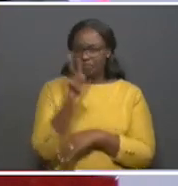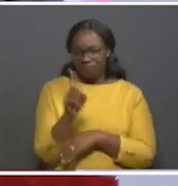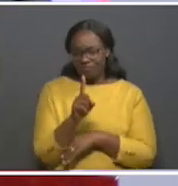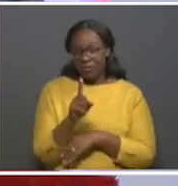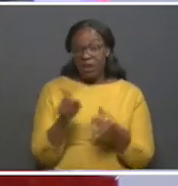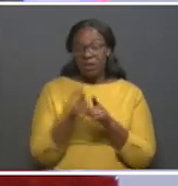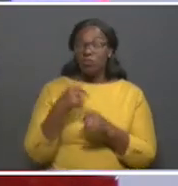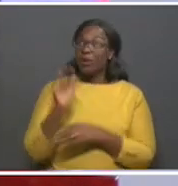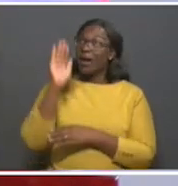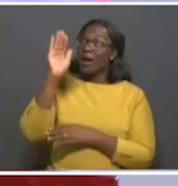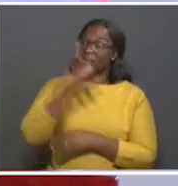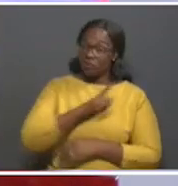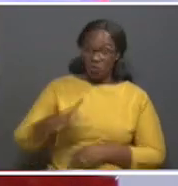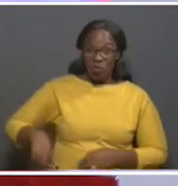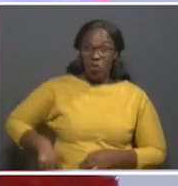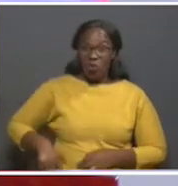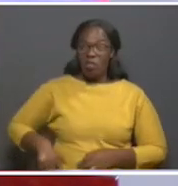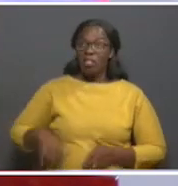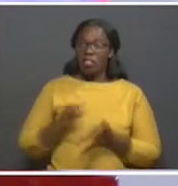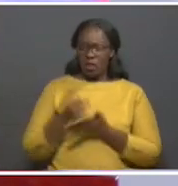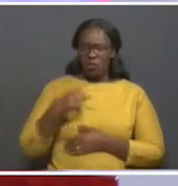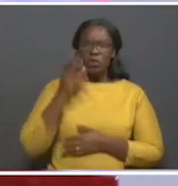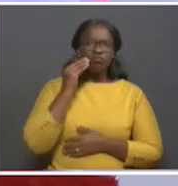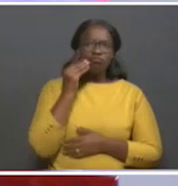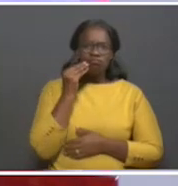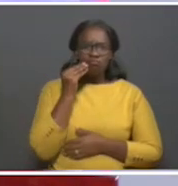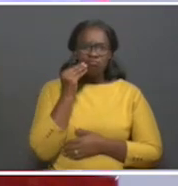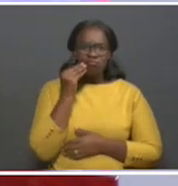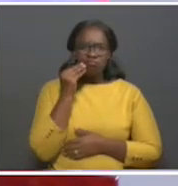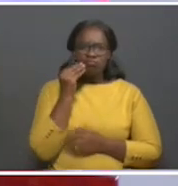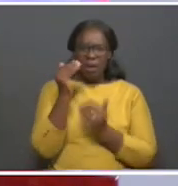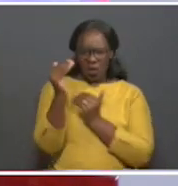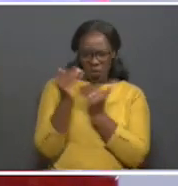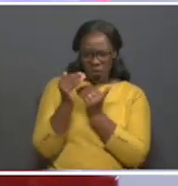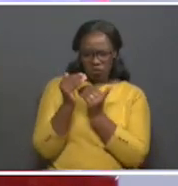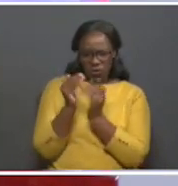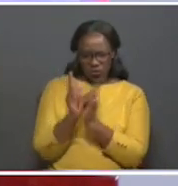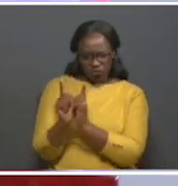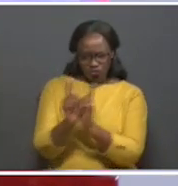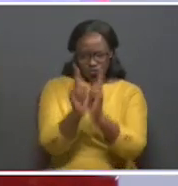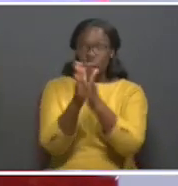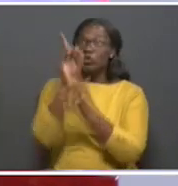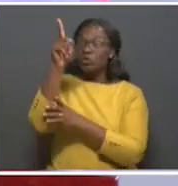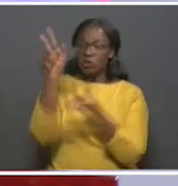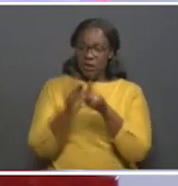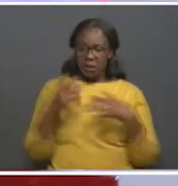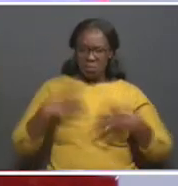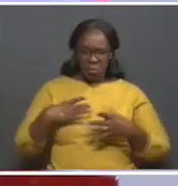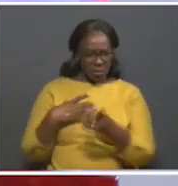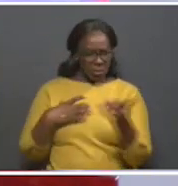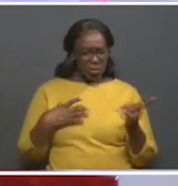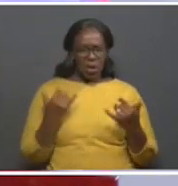we are asking you, Lord, that we would experience a closer walk with you. Just like these people who are